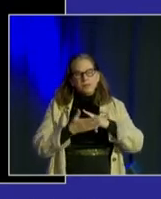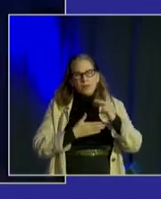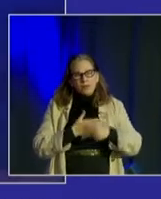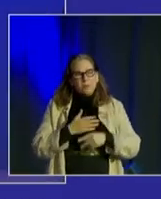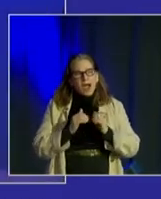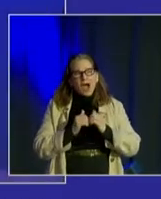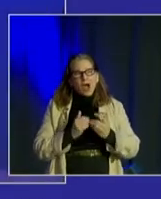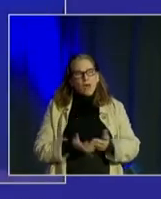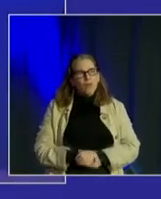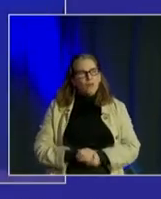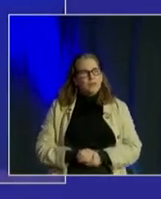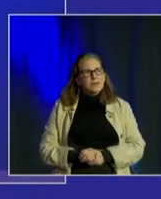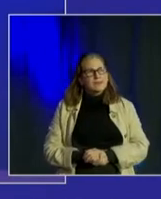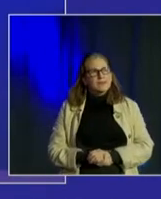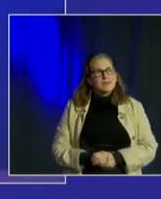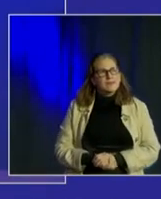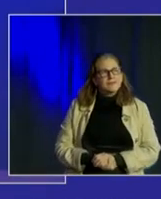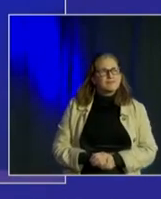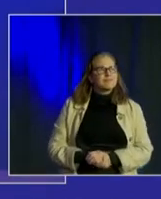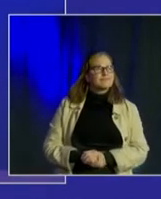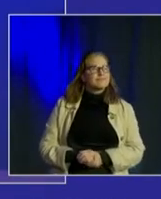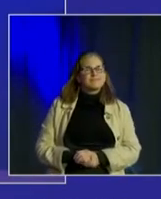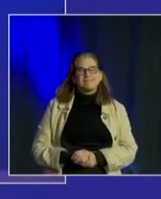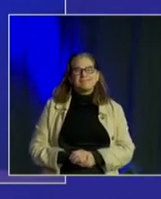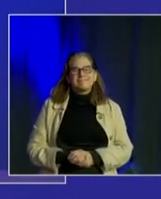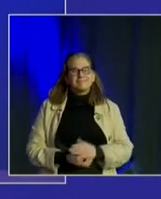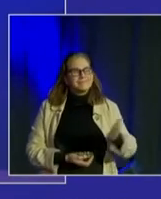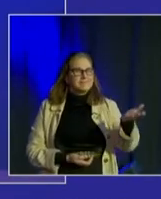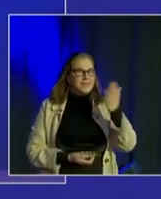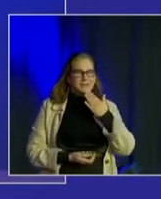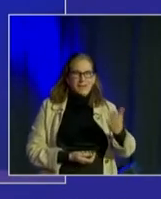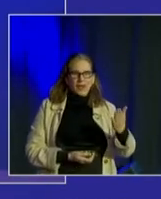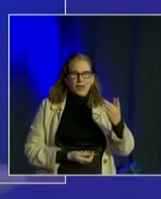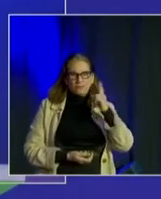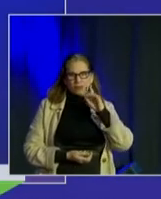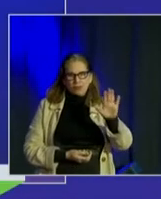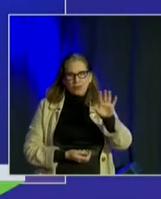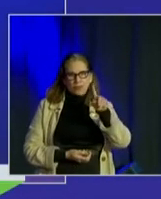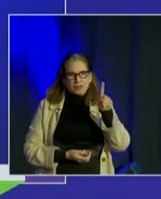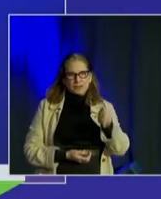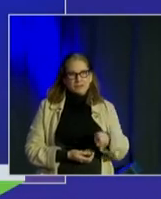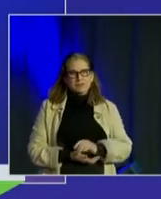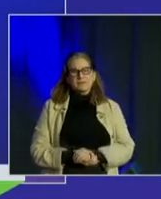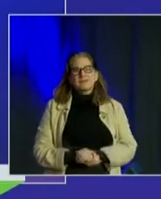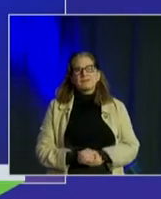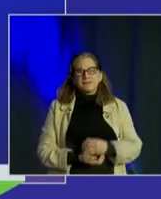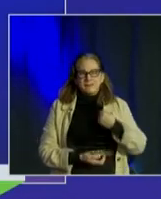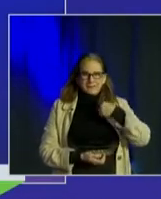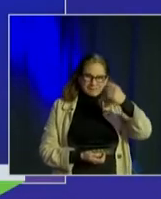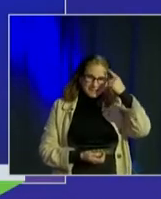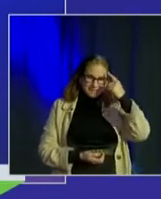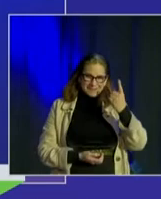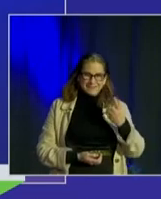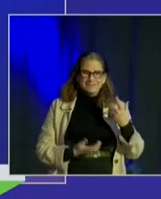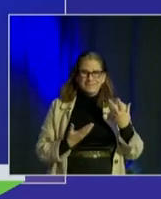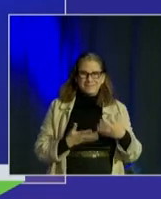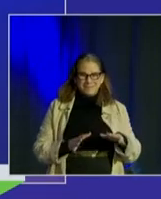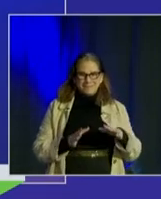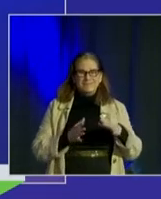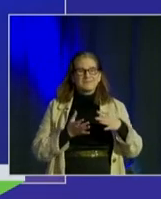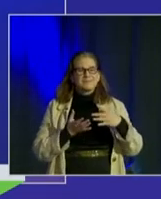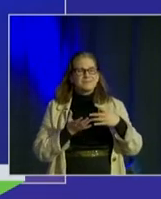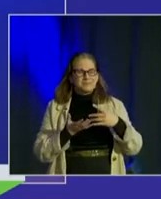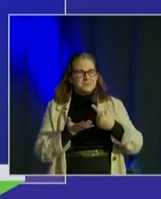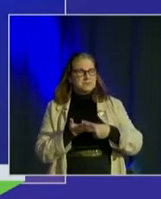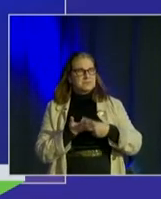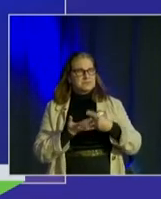Well, thank you for that question, and I think we've talked a little bit already today about